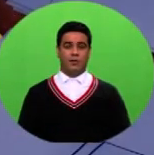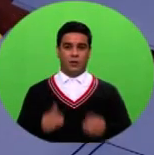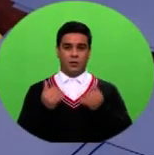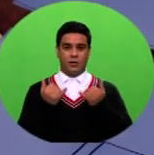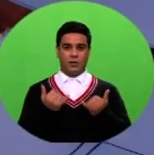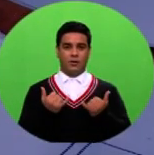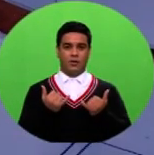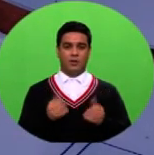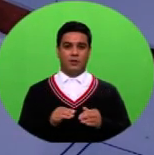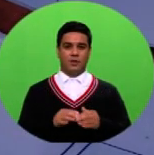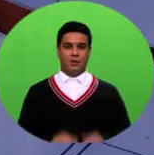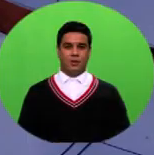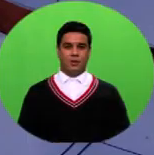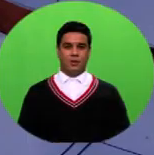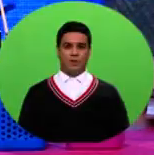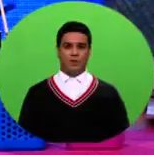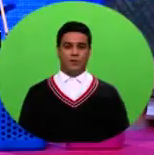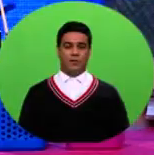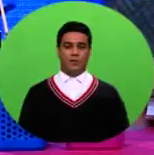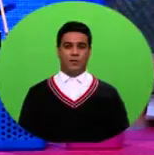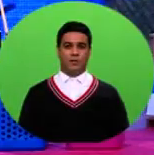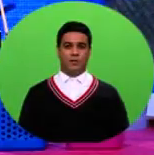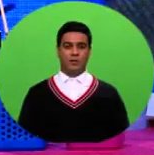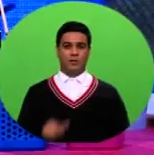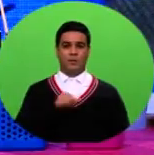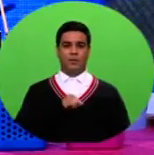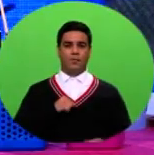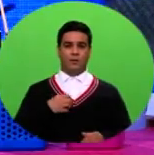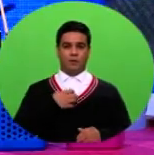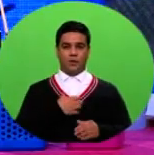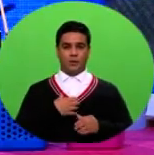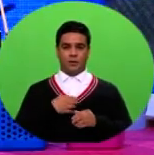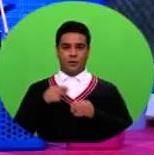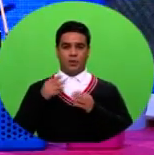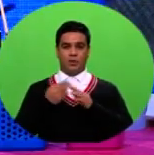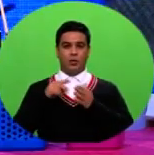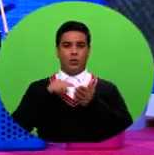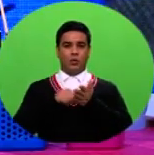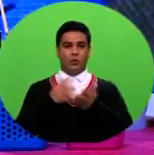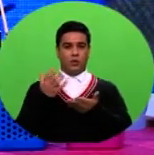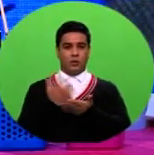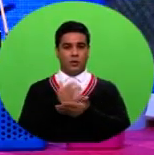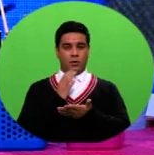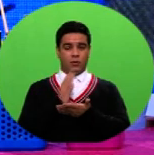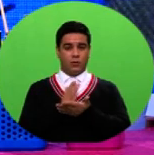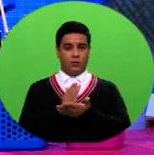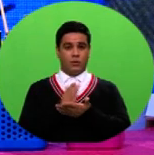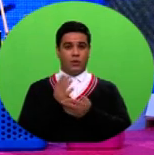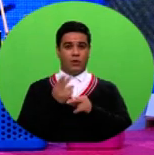Endi bitta yon yoqidan asosni chizamiz. Asosimiz ham